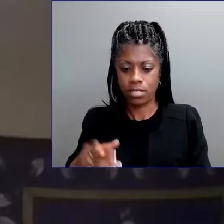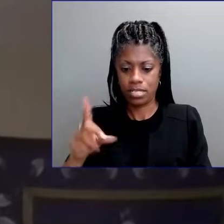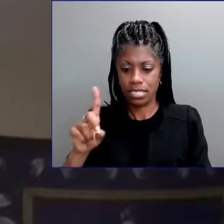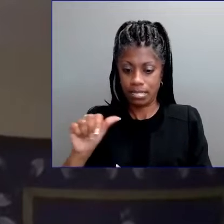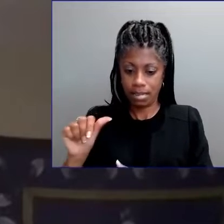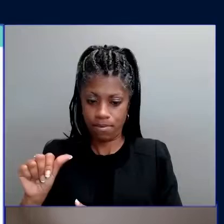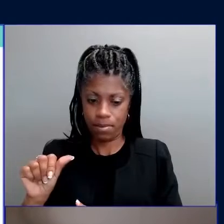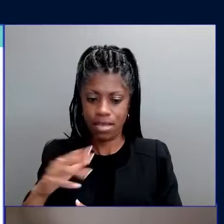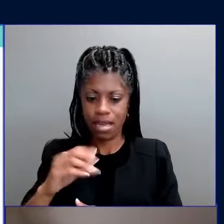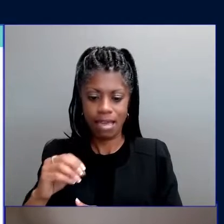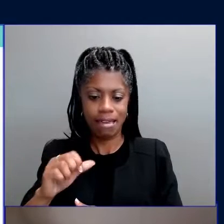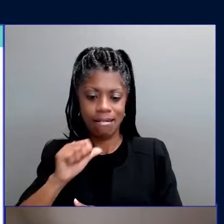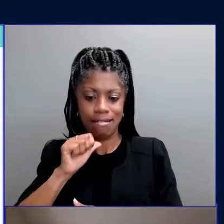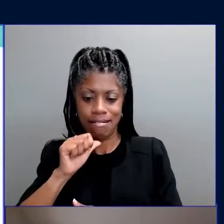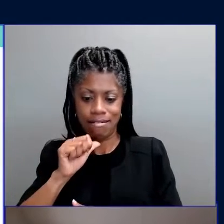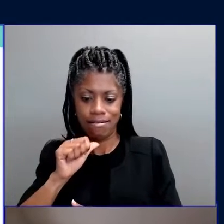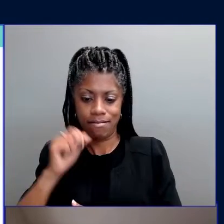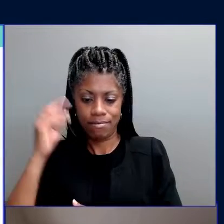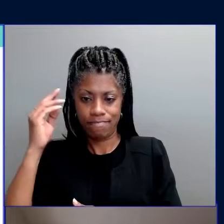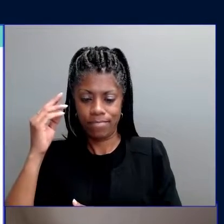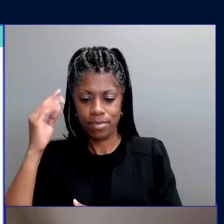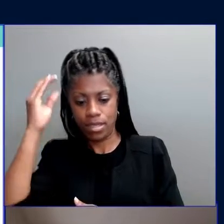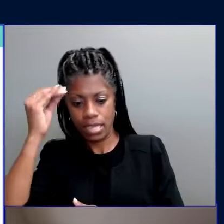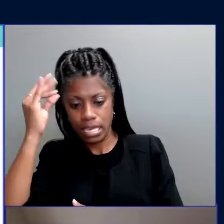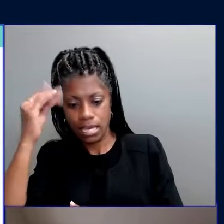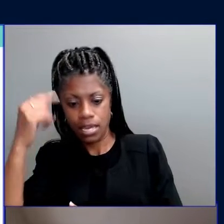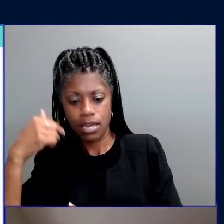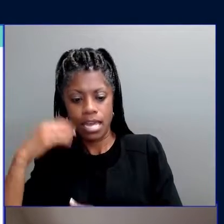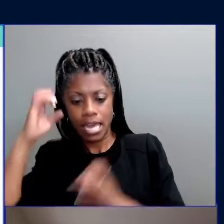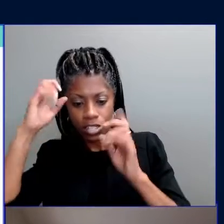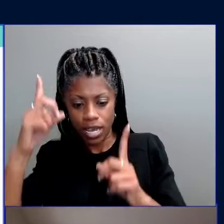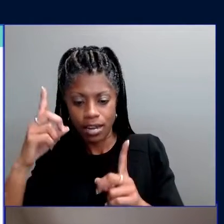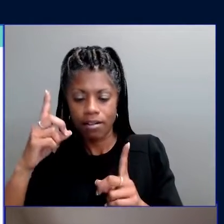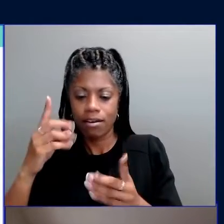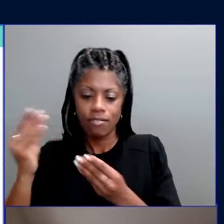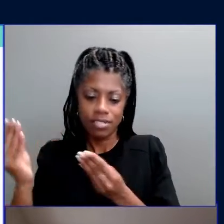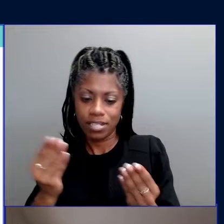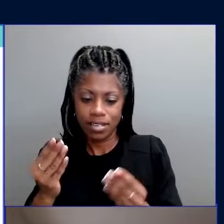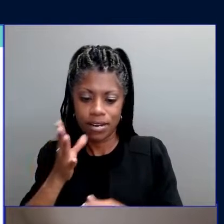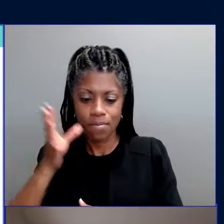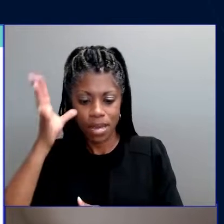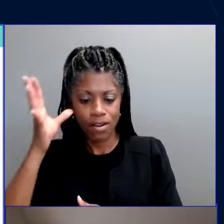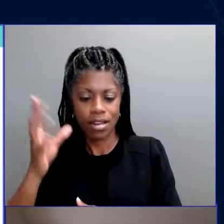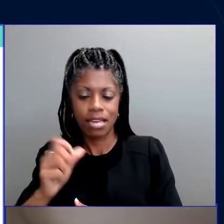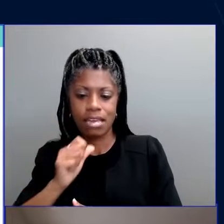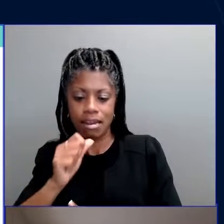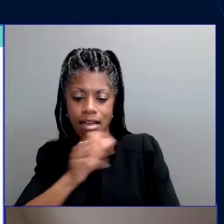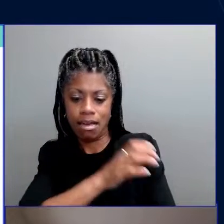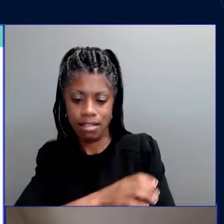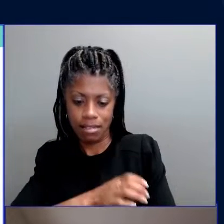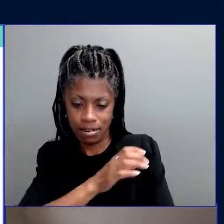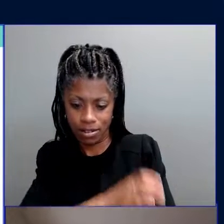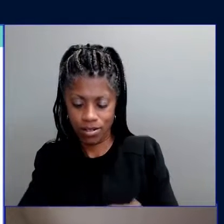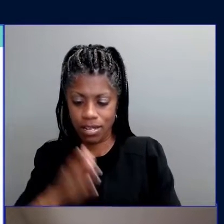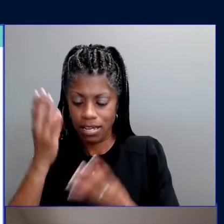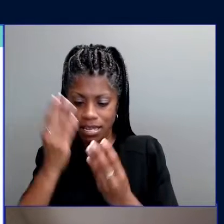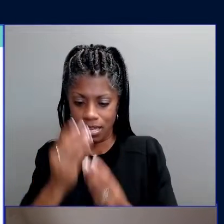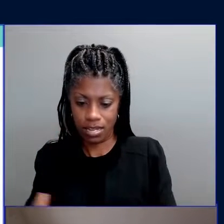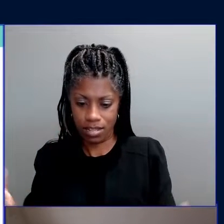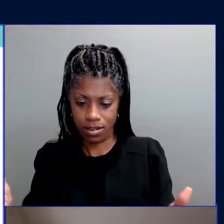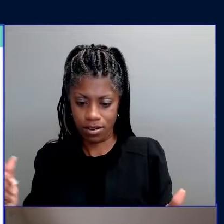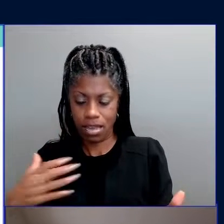the founding director of Project Let's. I'm so excited to be sharing virtual space with you all, and I want to